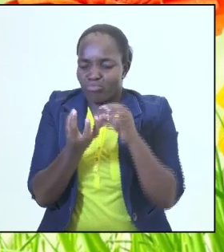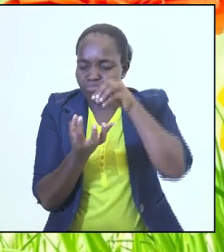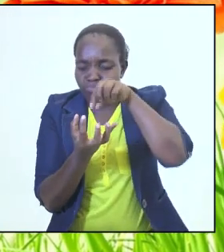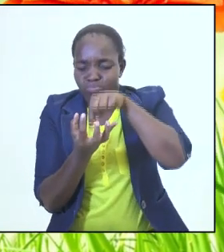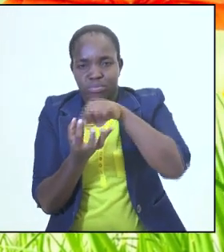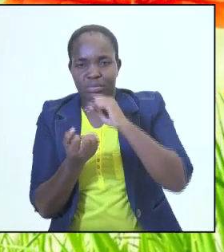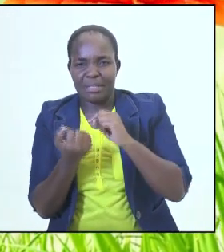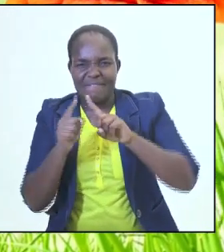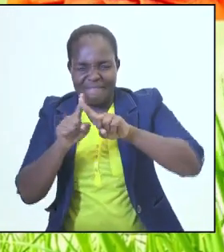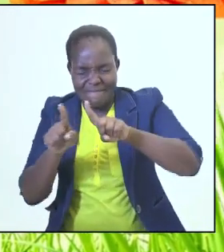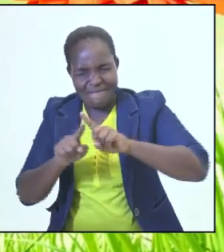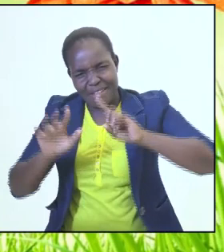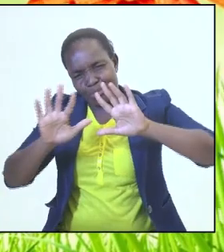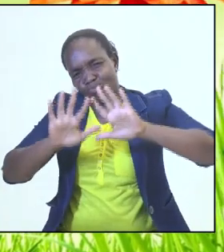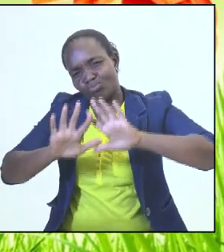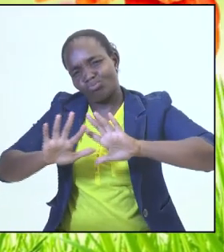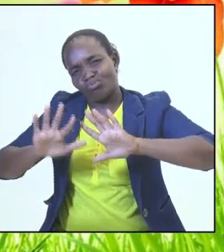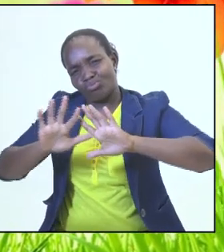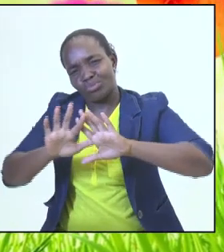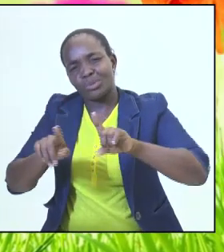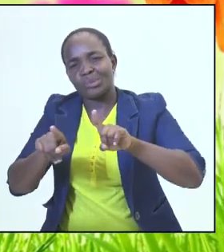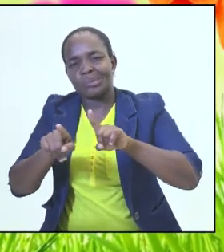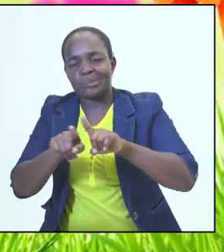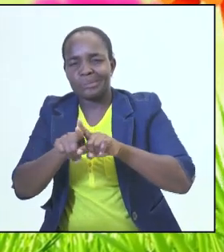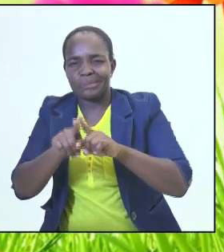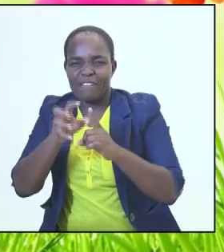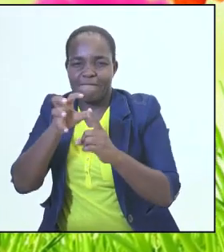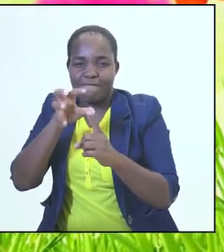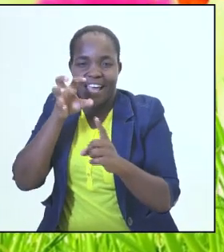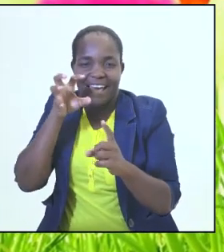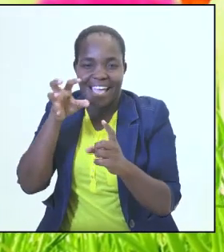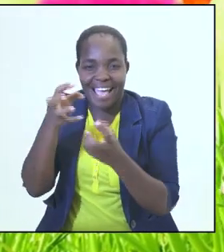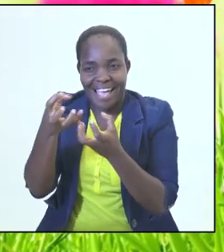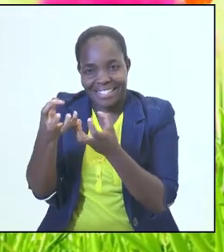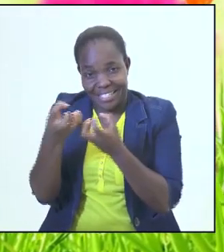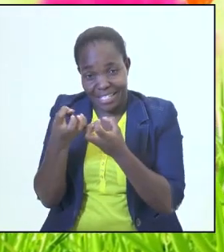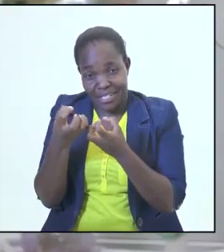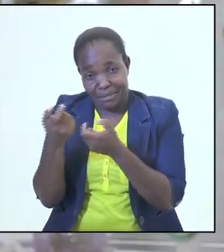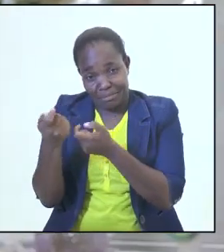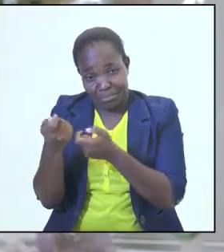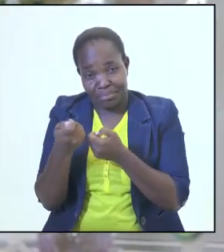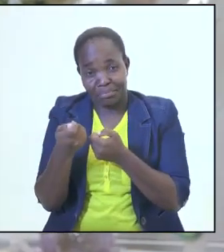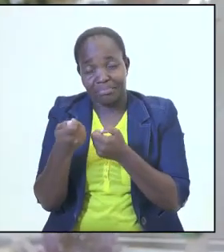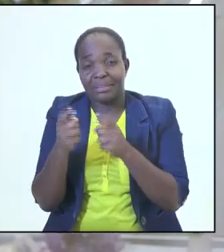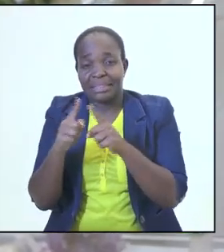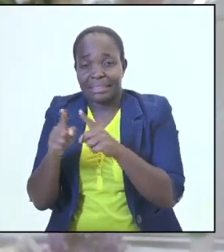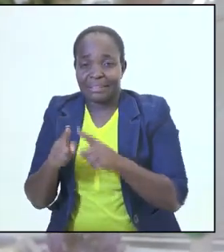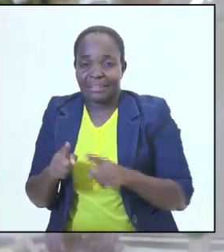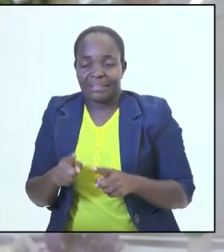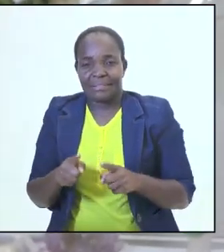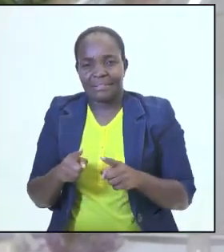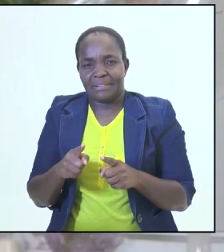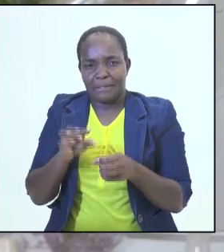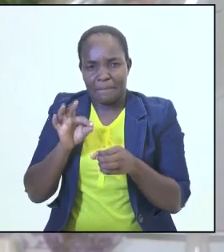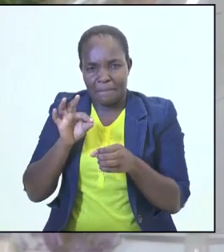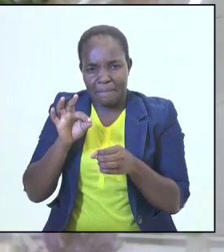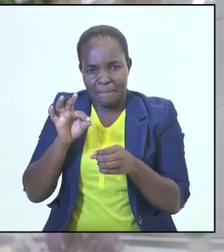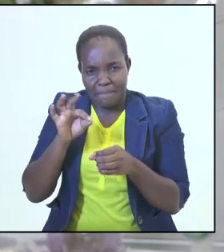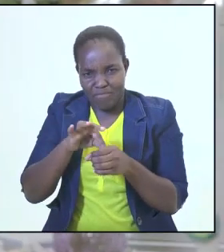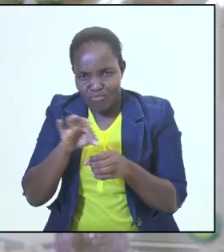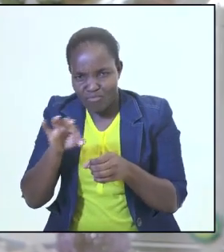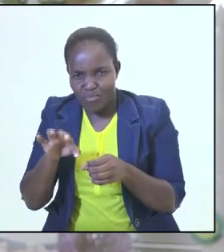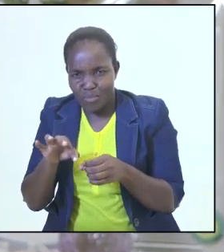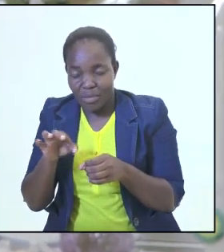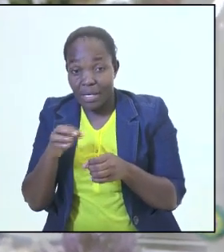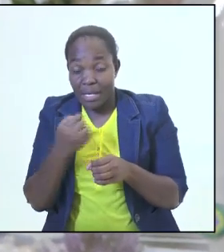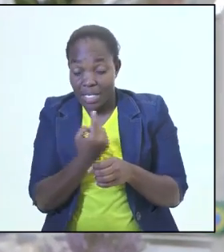of colors that attracts different insects and animals. Now let's be scientists. Let's pick up